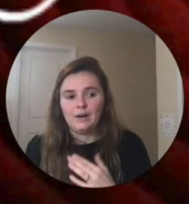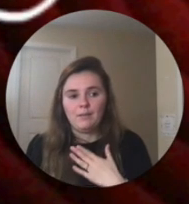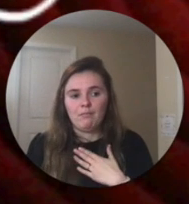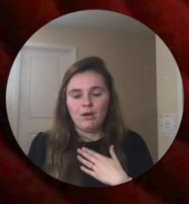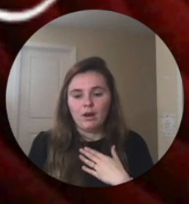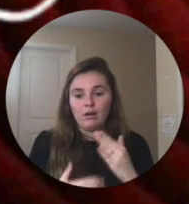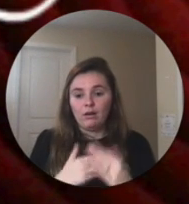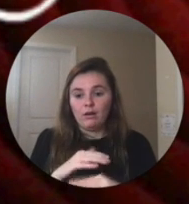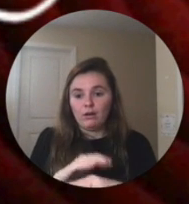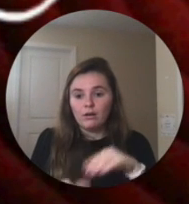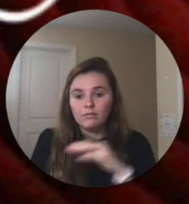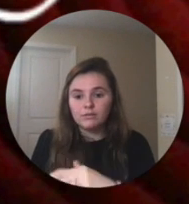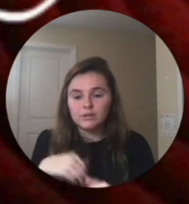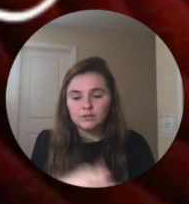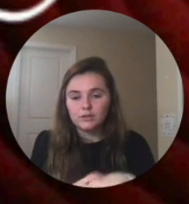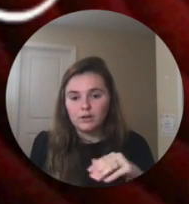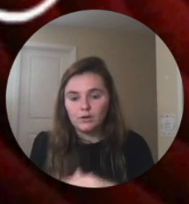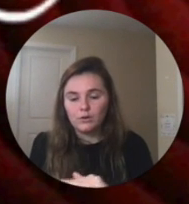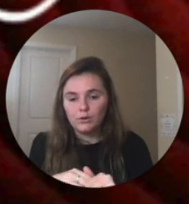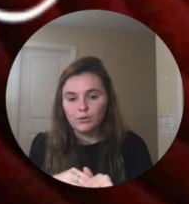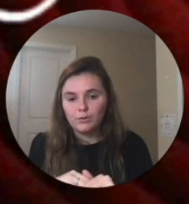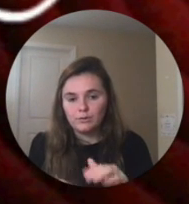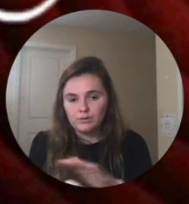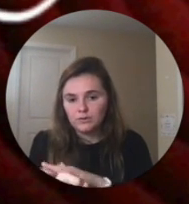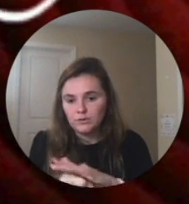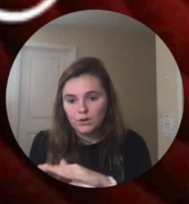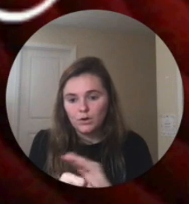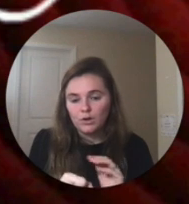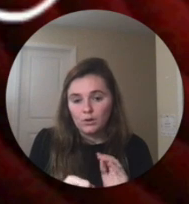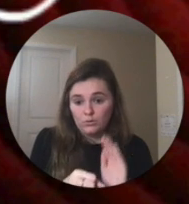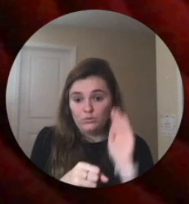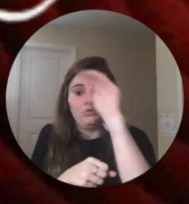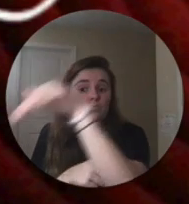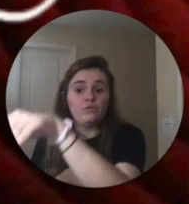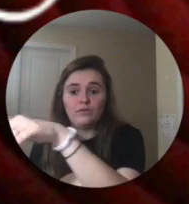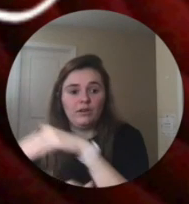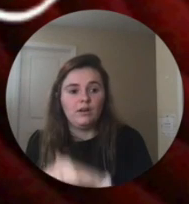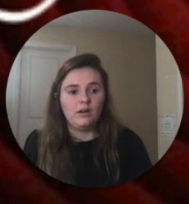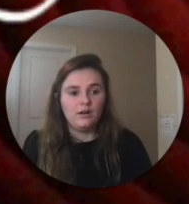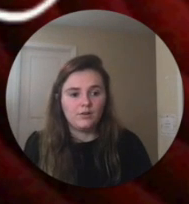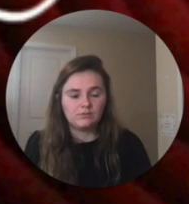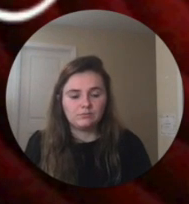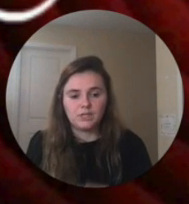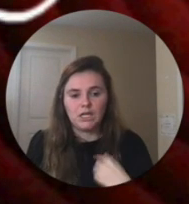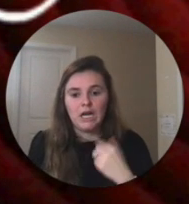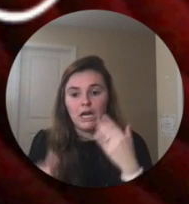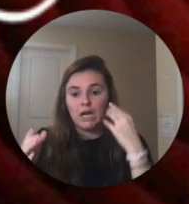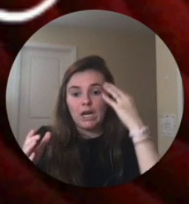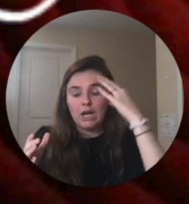because it was fun and it pushed me out of my comfort zone.